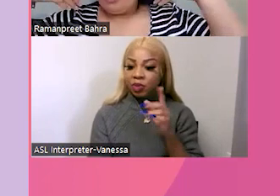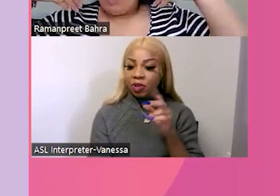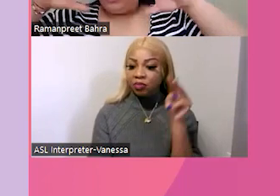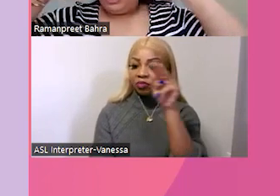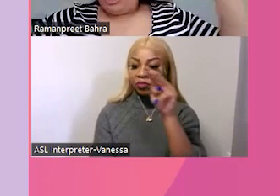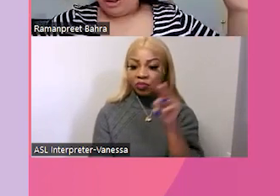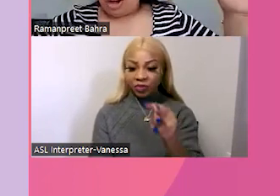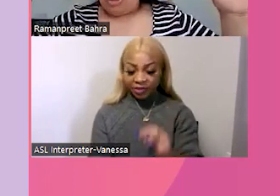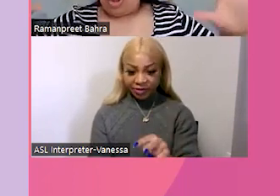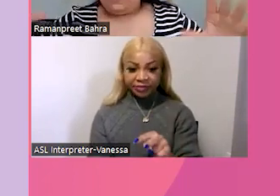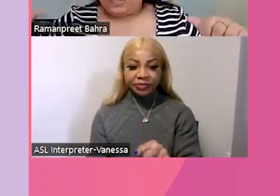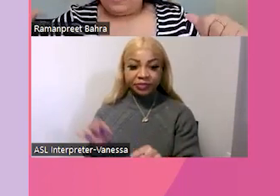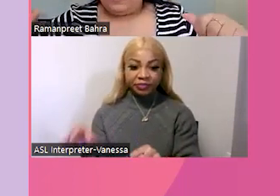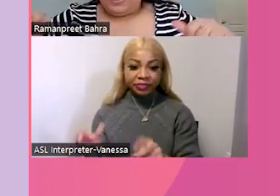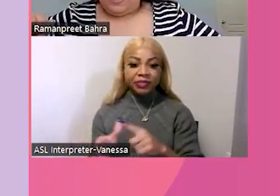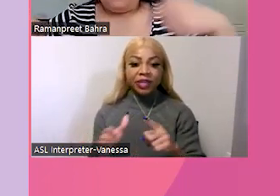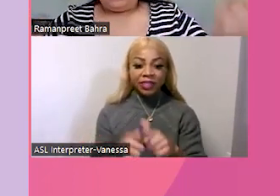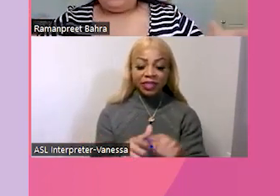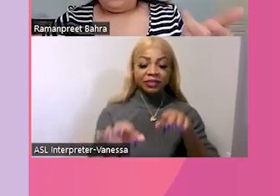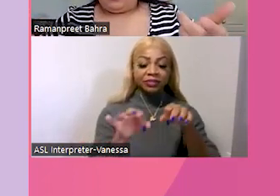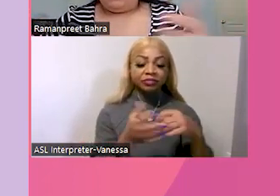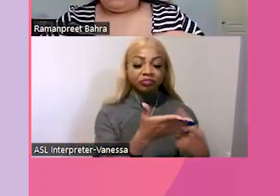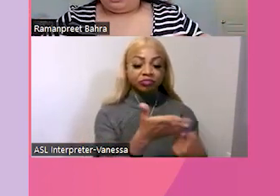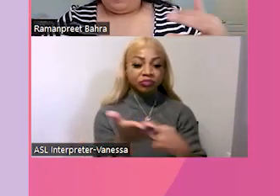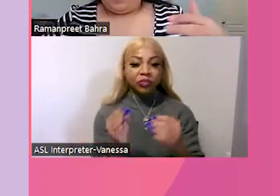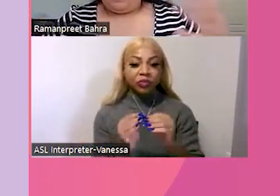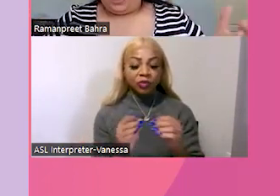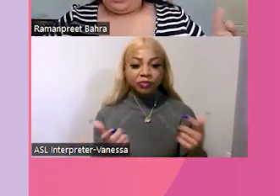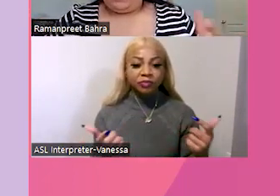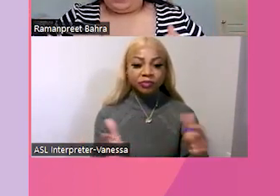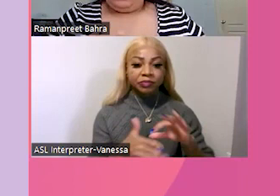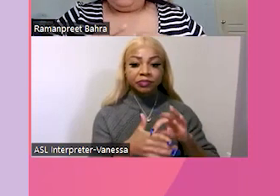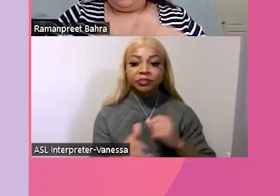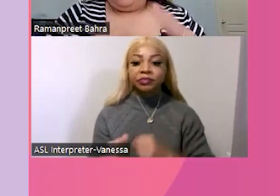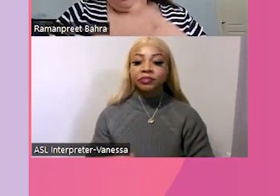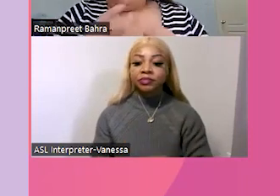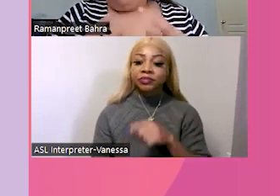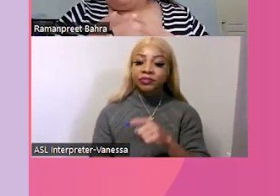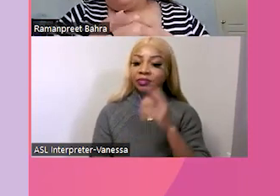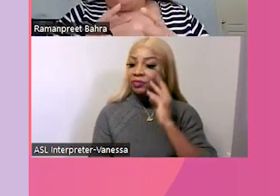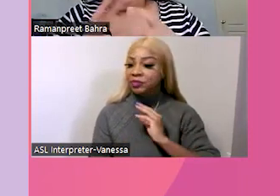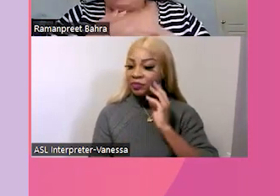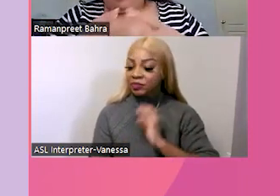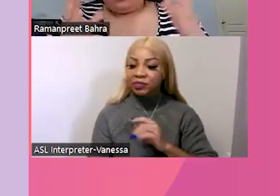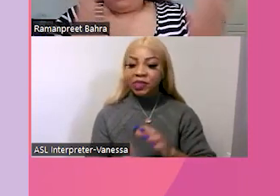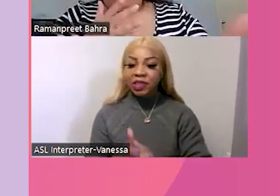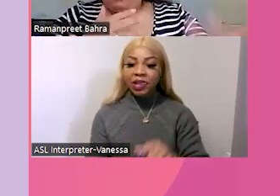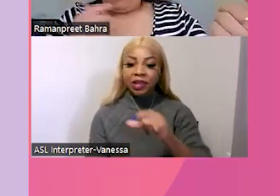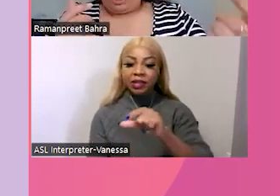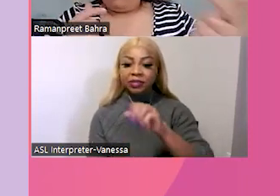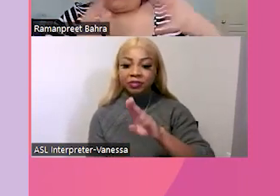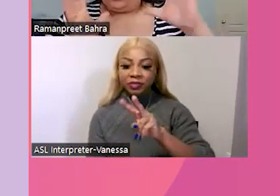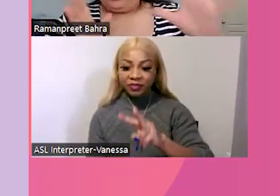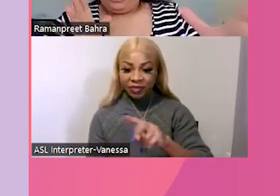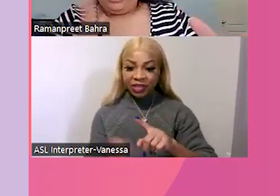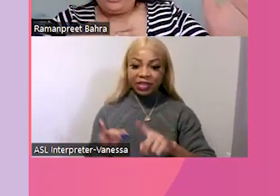we'll zoom out into the larger context. Sally's experience of gender-based violence and its interaction with sizeism is very